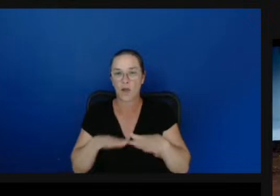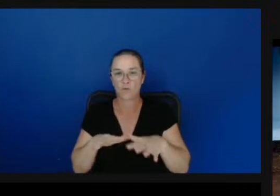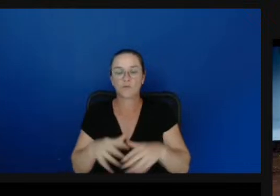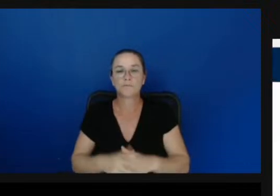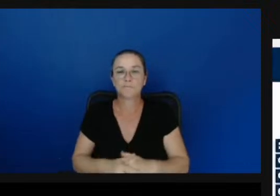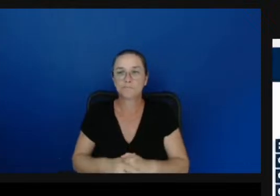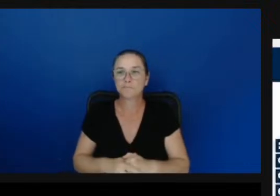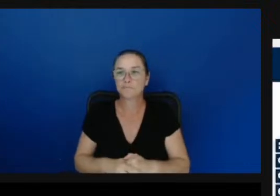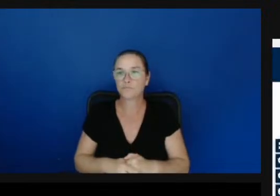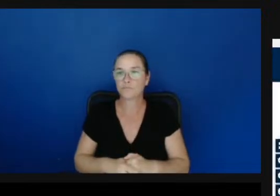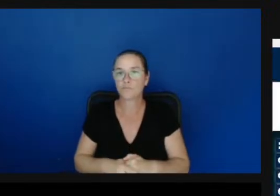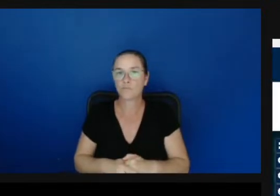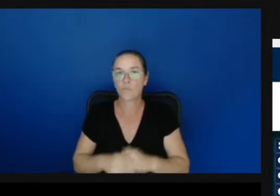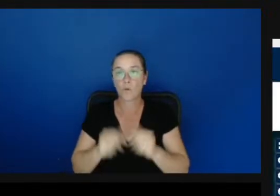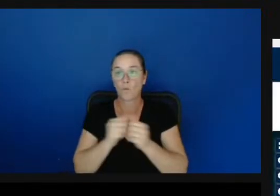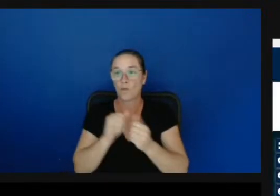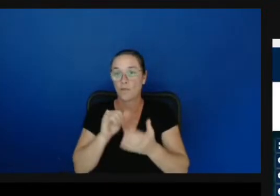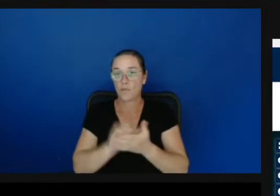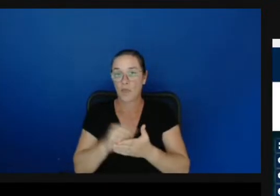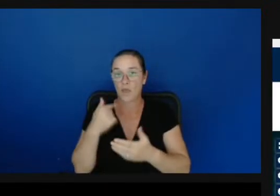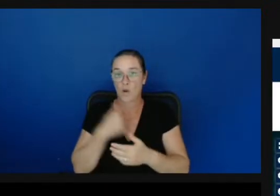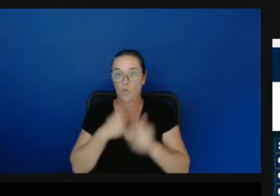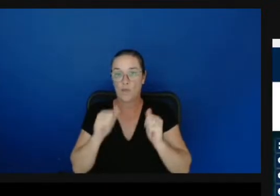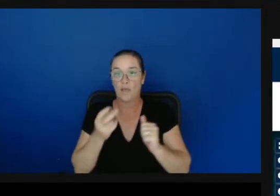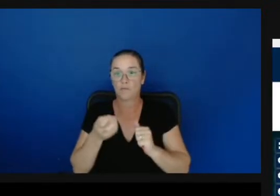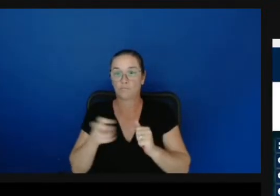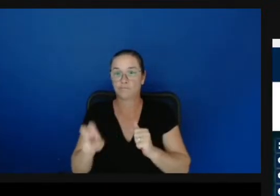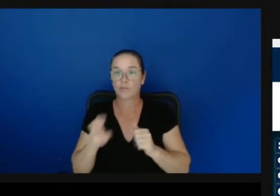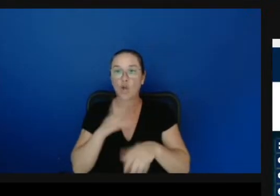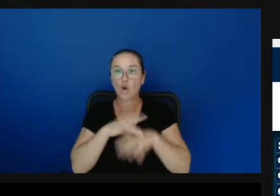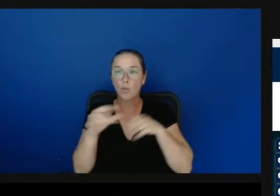So with that, we can now move to our earthquakes.